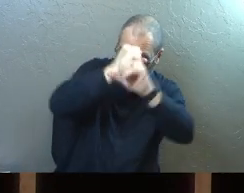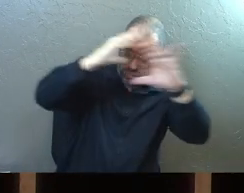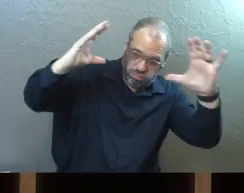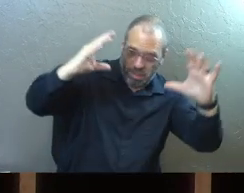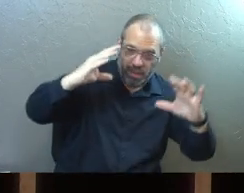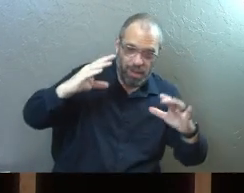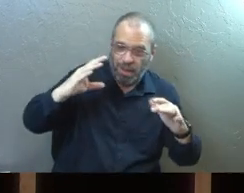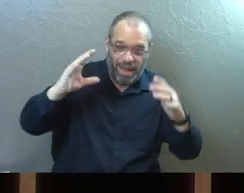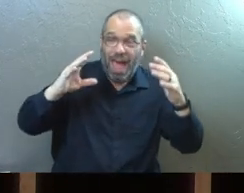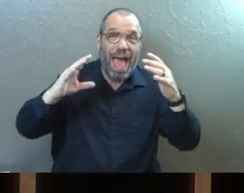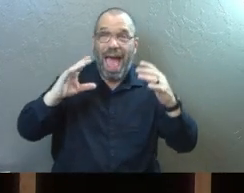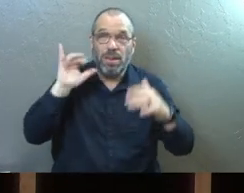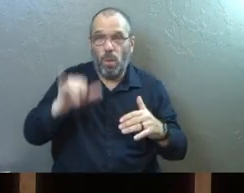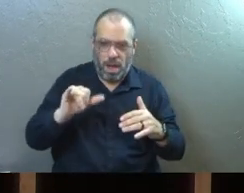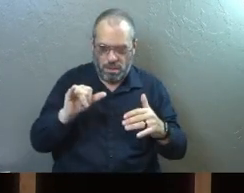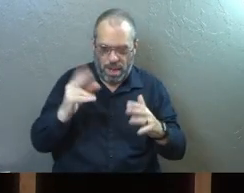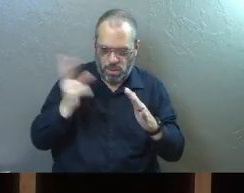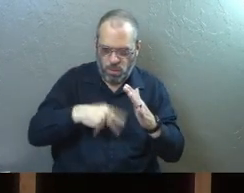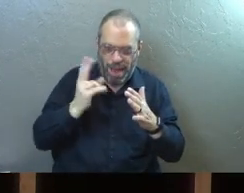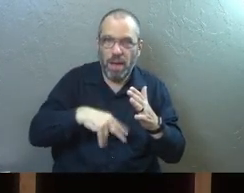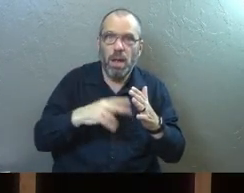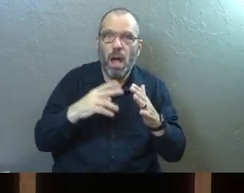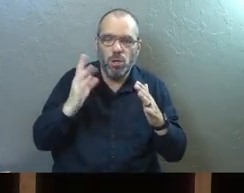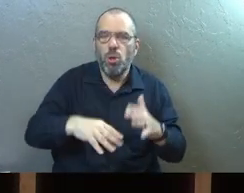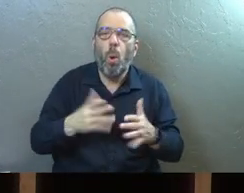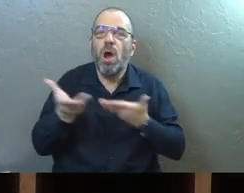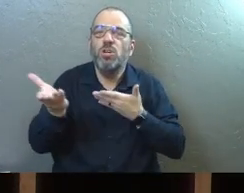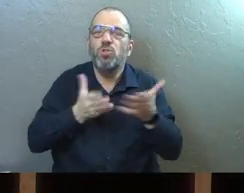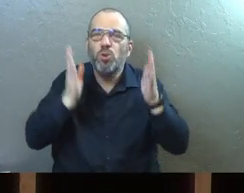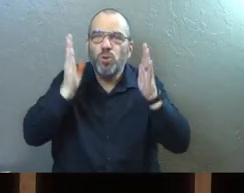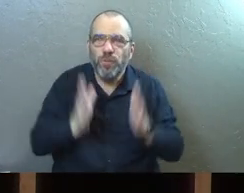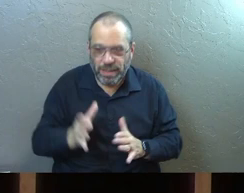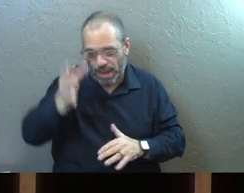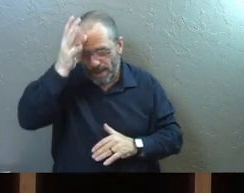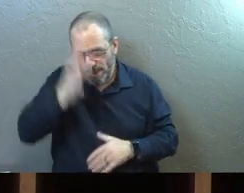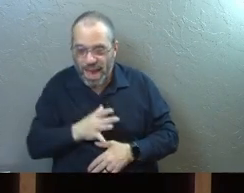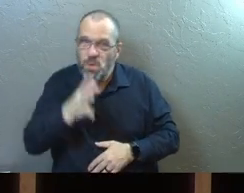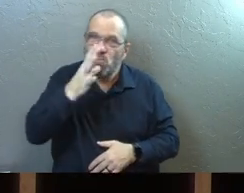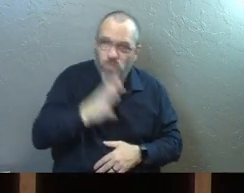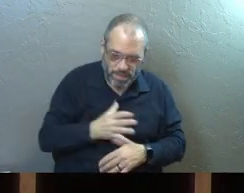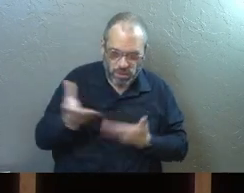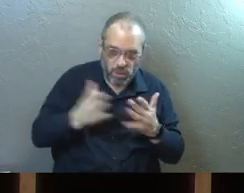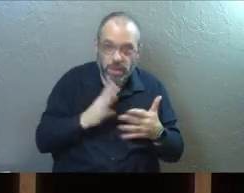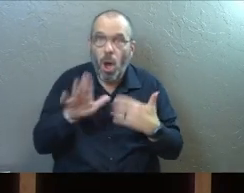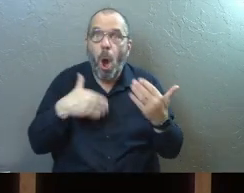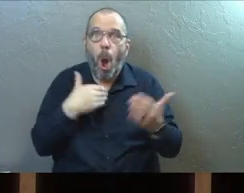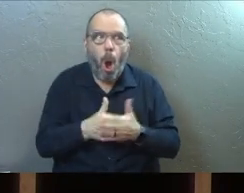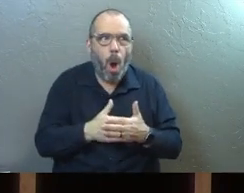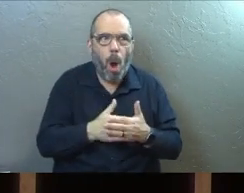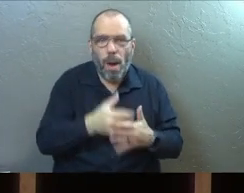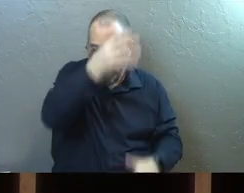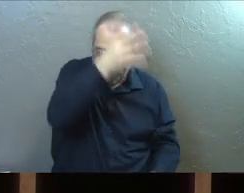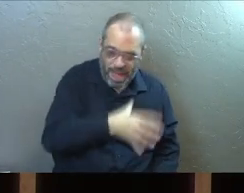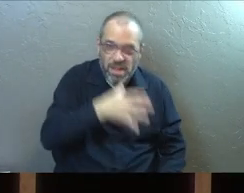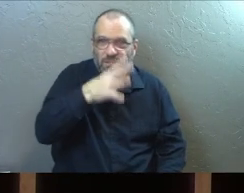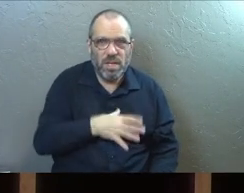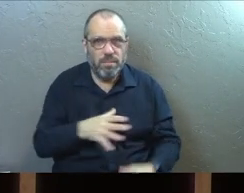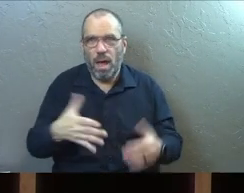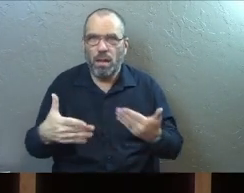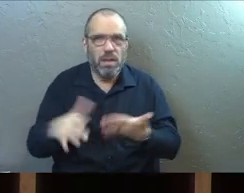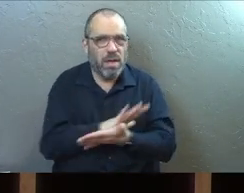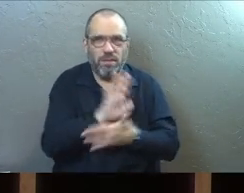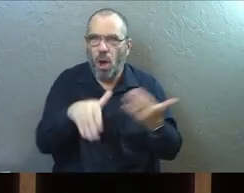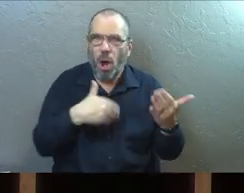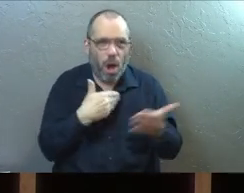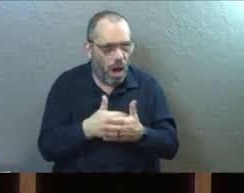dream dreams. In the one that we read earlier, he even talked about your servants and men and women. And so all genders are covered.